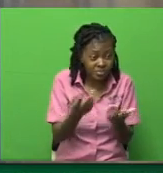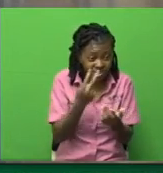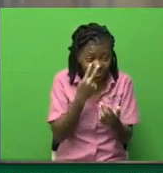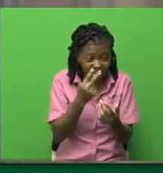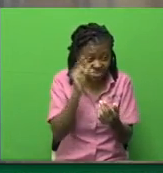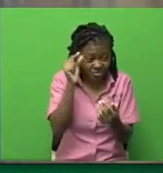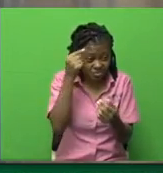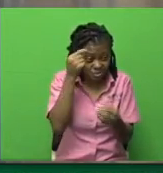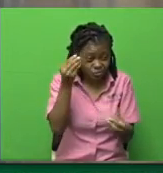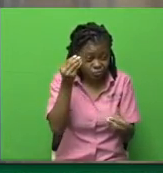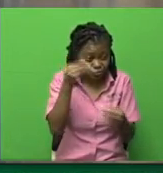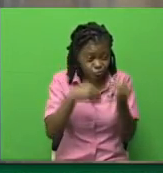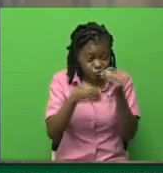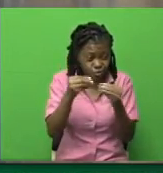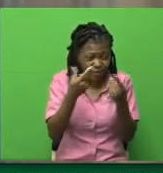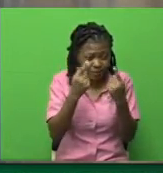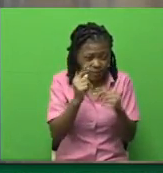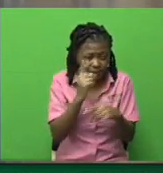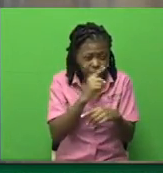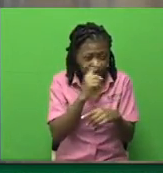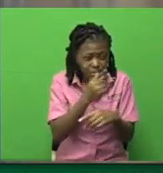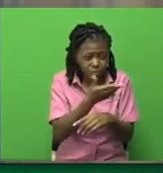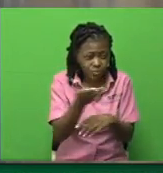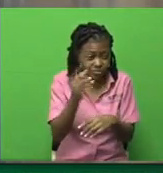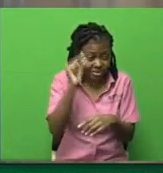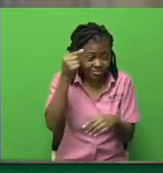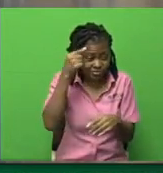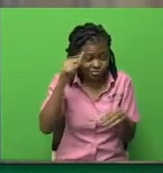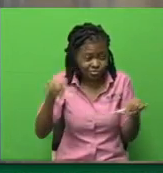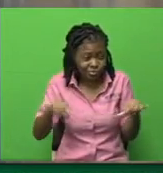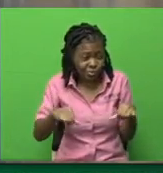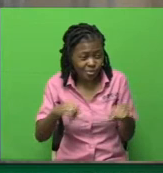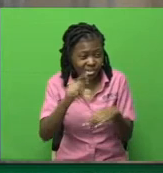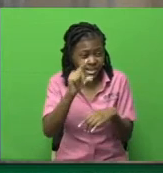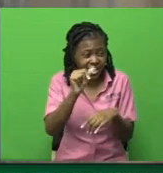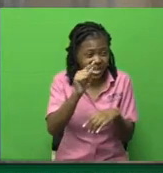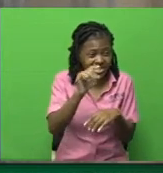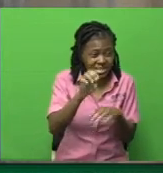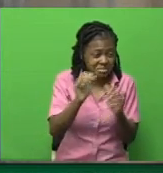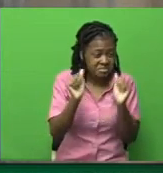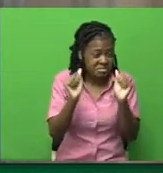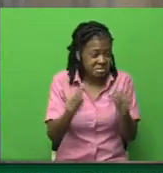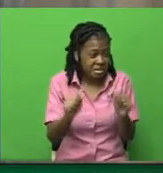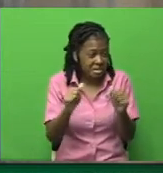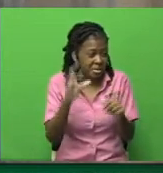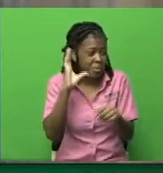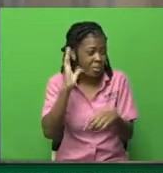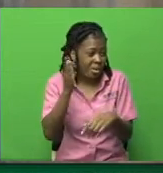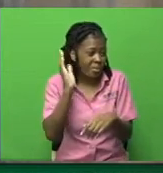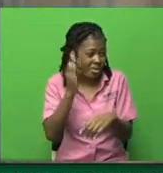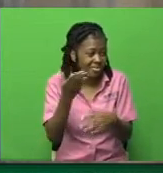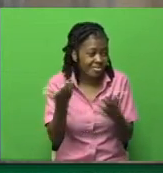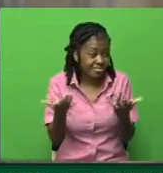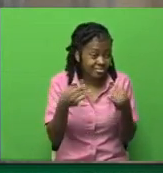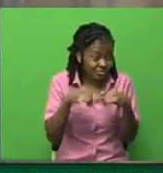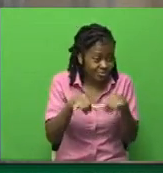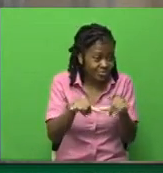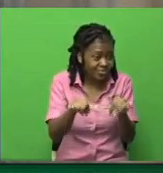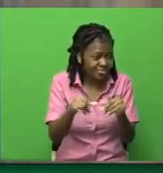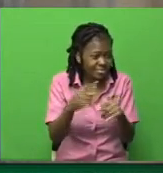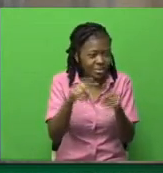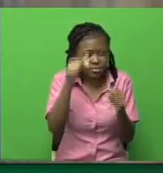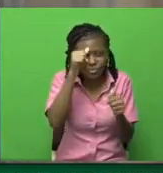this government has a goal to boast our expanding gate our very discontinued our program in 2020